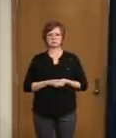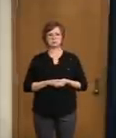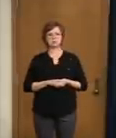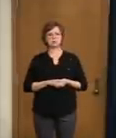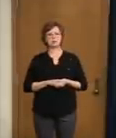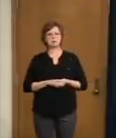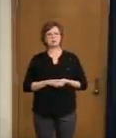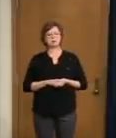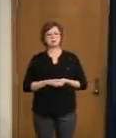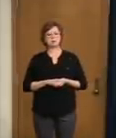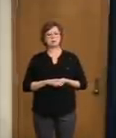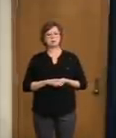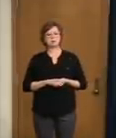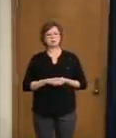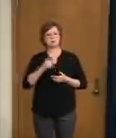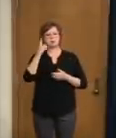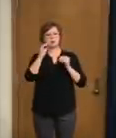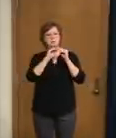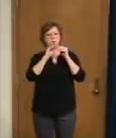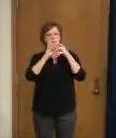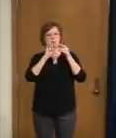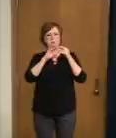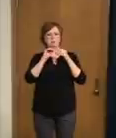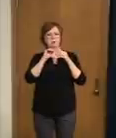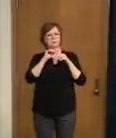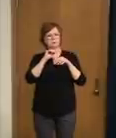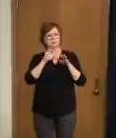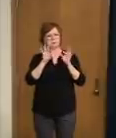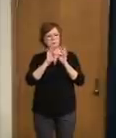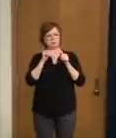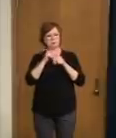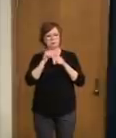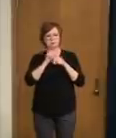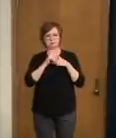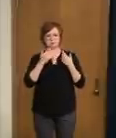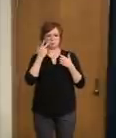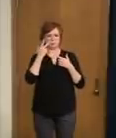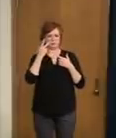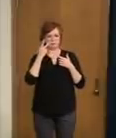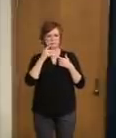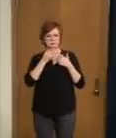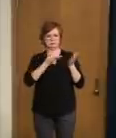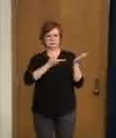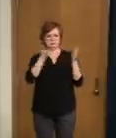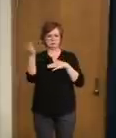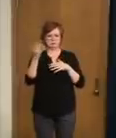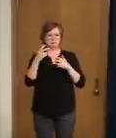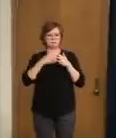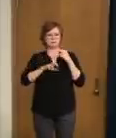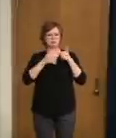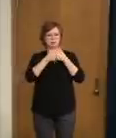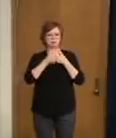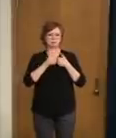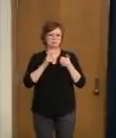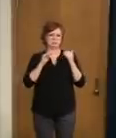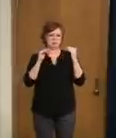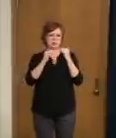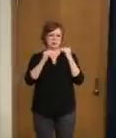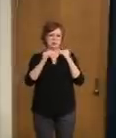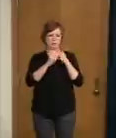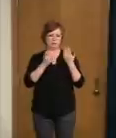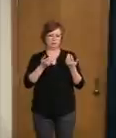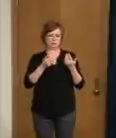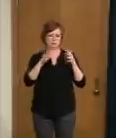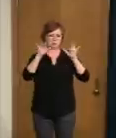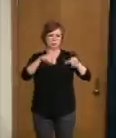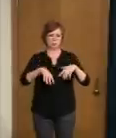speed of delivery, it may be impacted by weather, as we're seeing in the moment. Other key next steps that we're working on, we